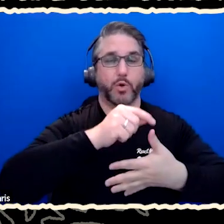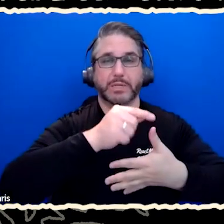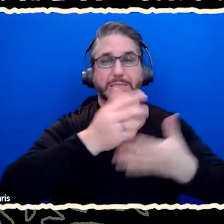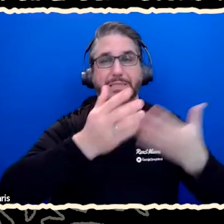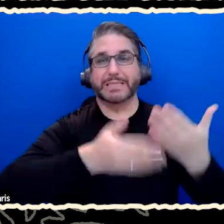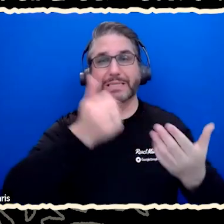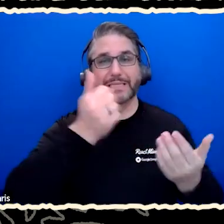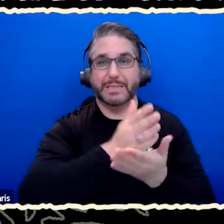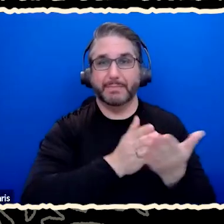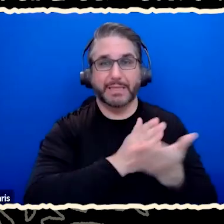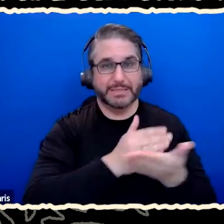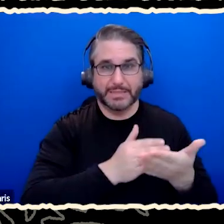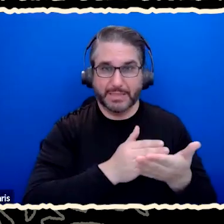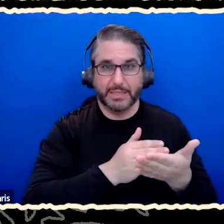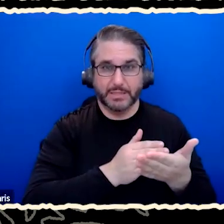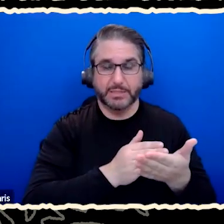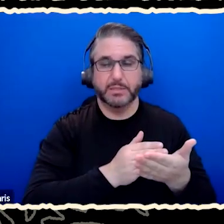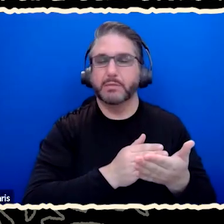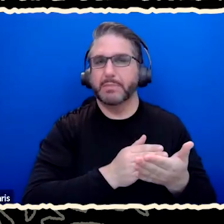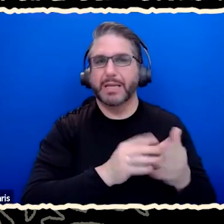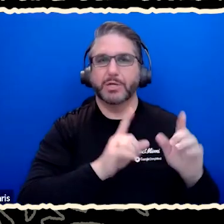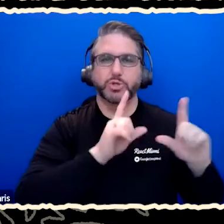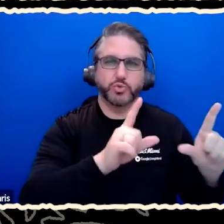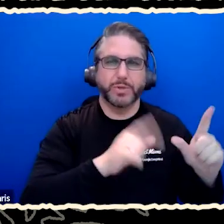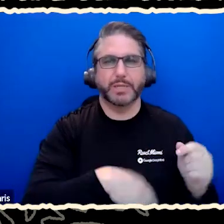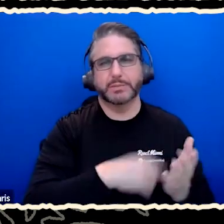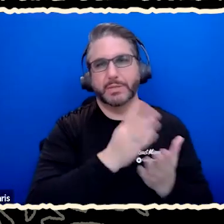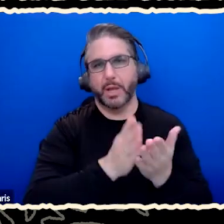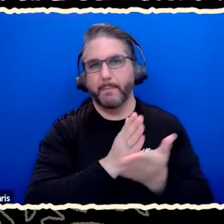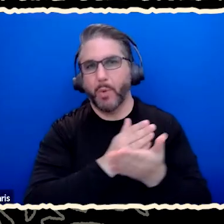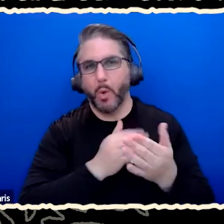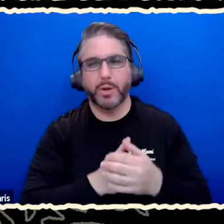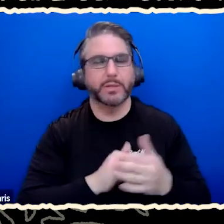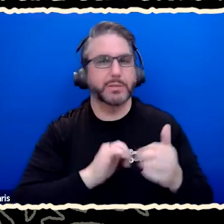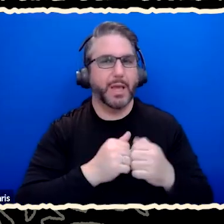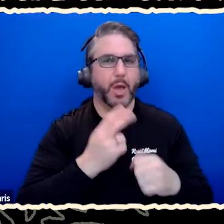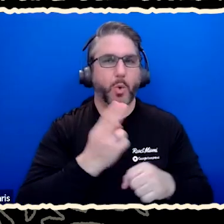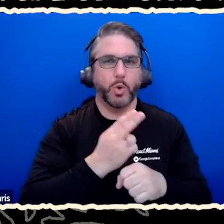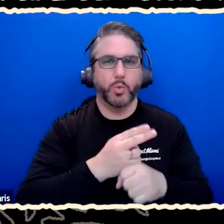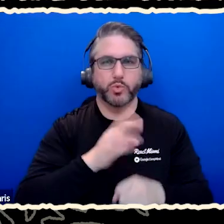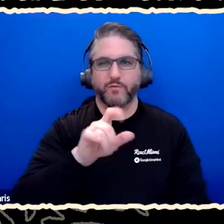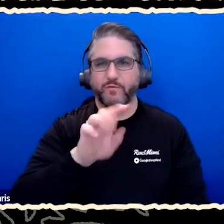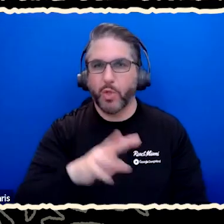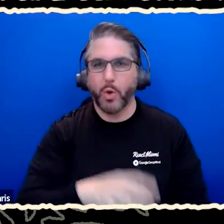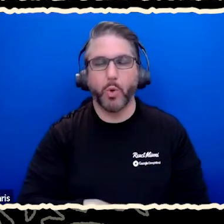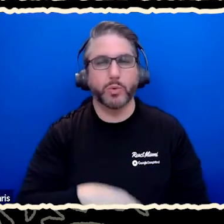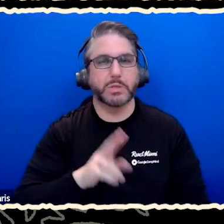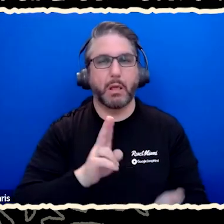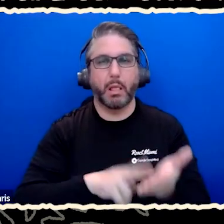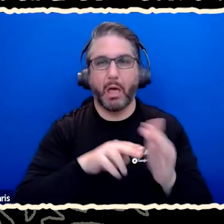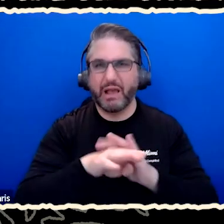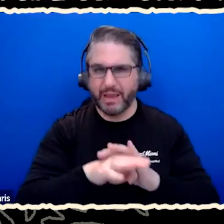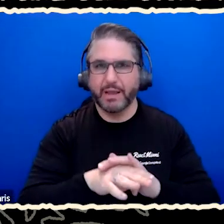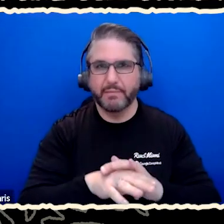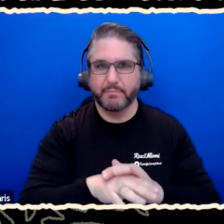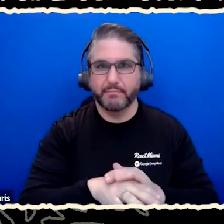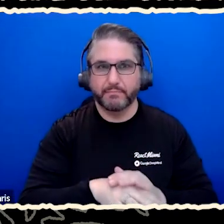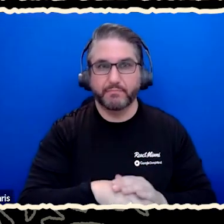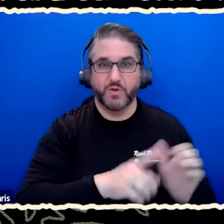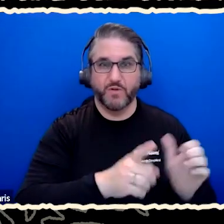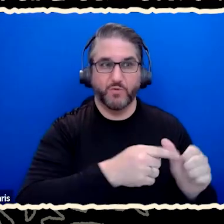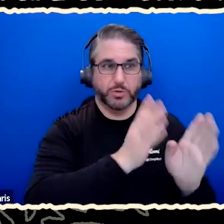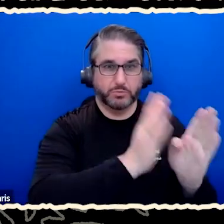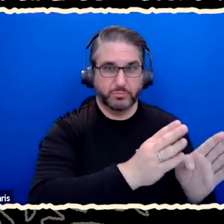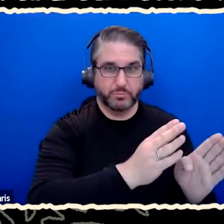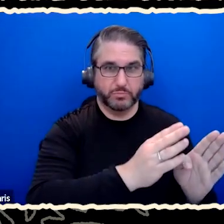easiest pieces of the applications, either screens or components or maybe whole user flows, such as login, and then